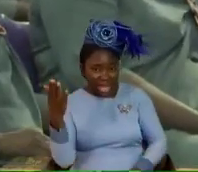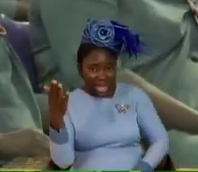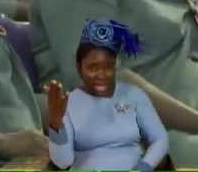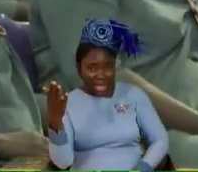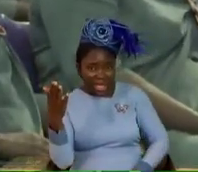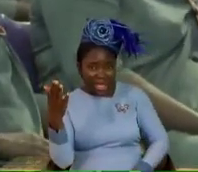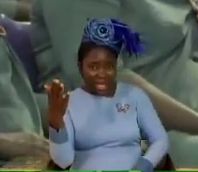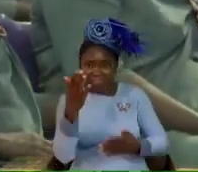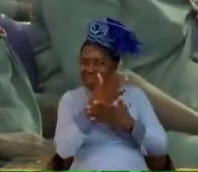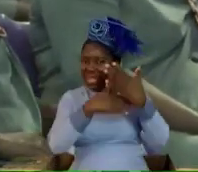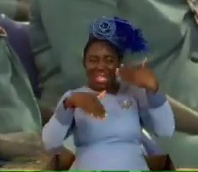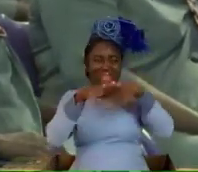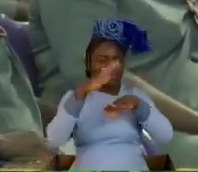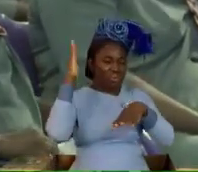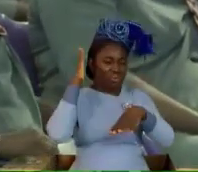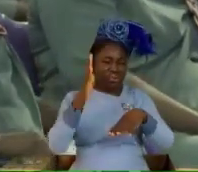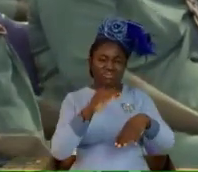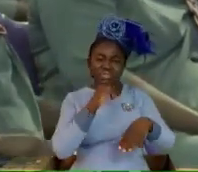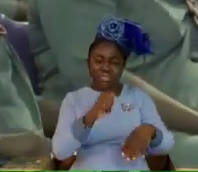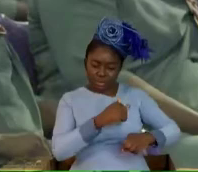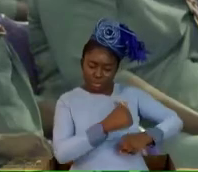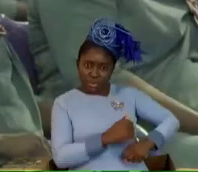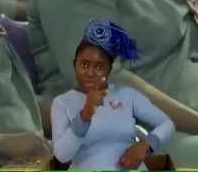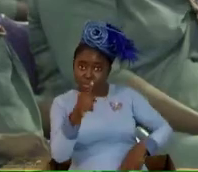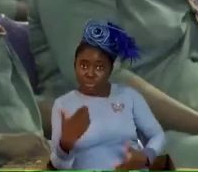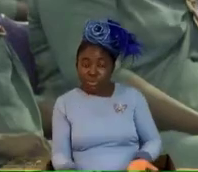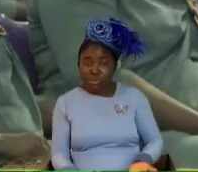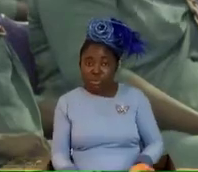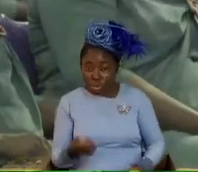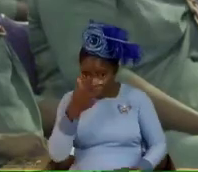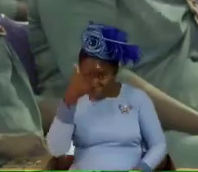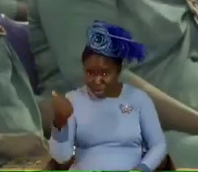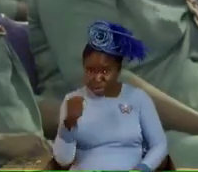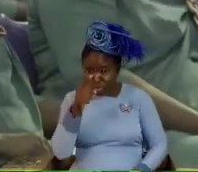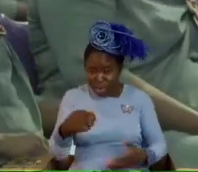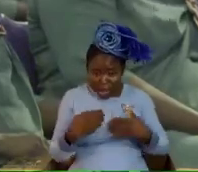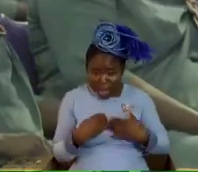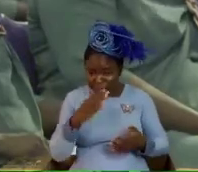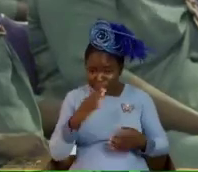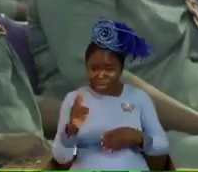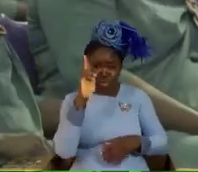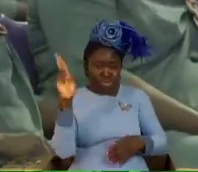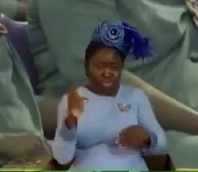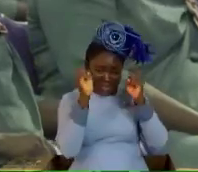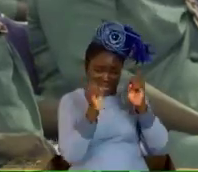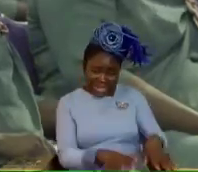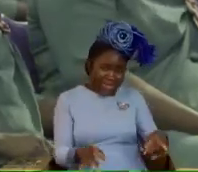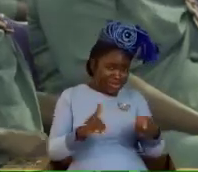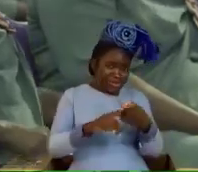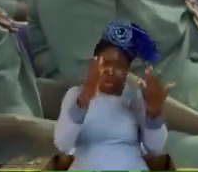heaven will not bother to protect you, because when you were around, you were useless to heaven anyway.